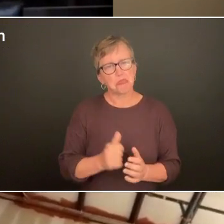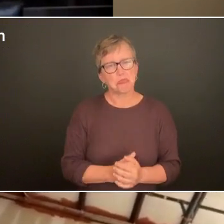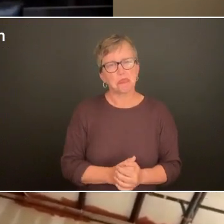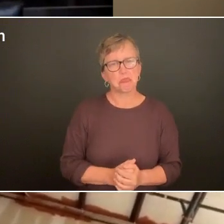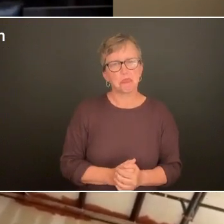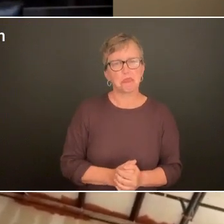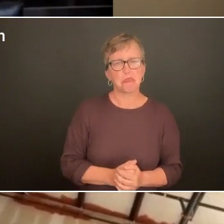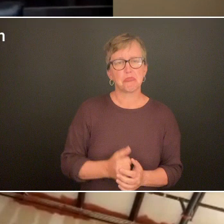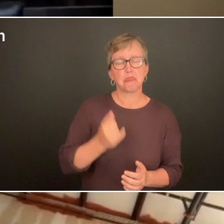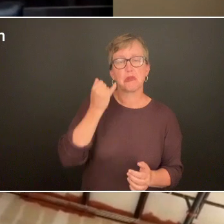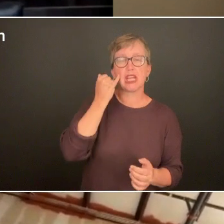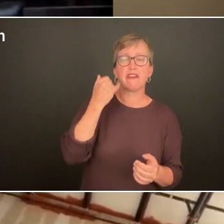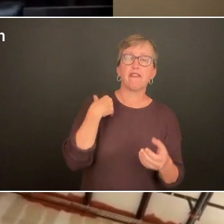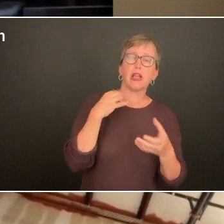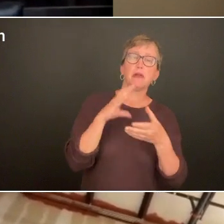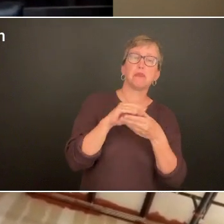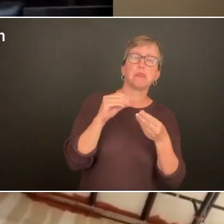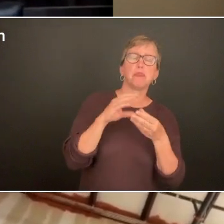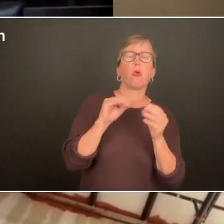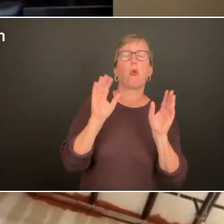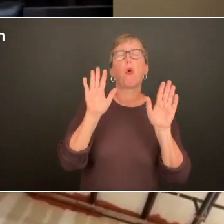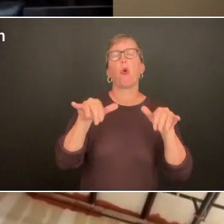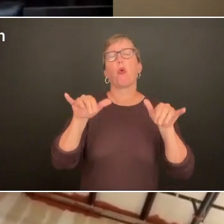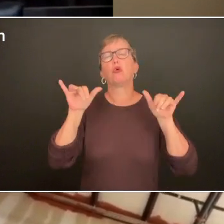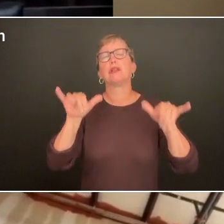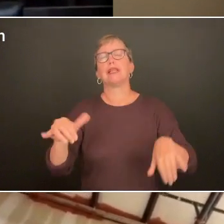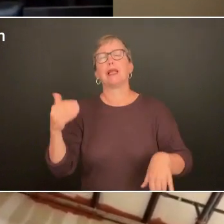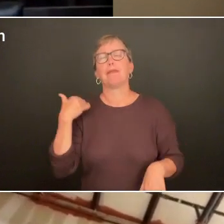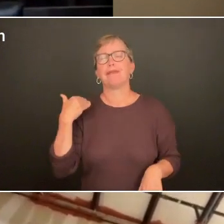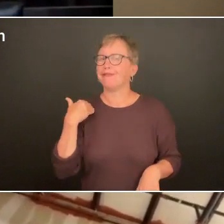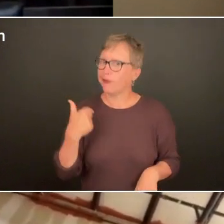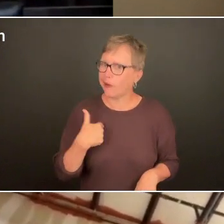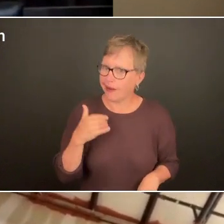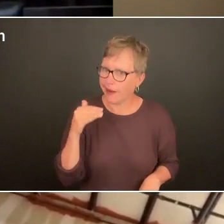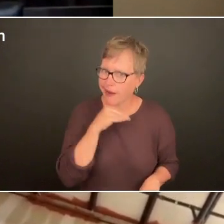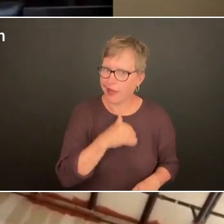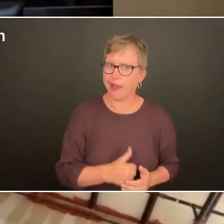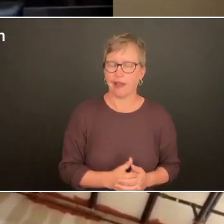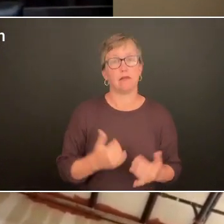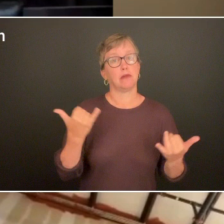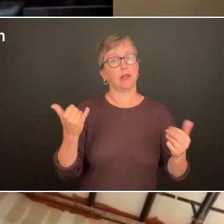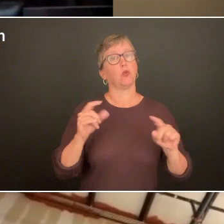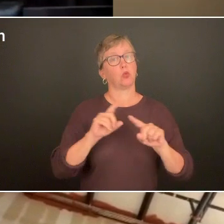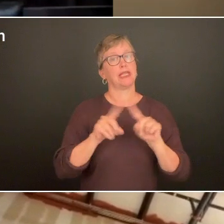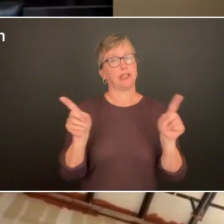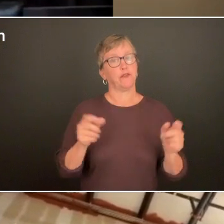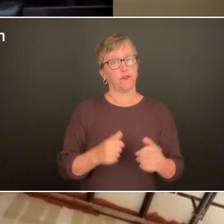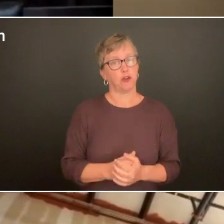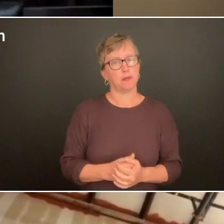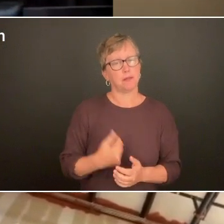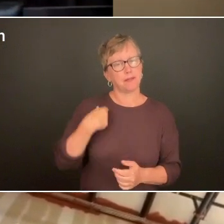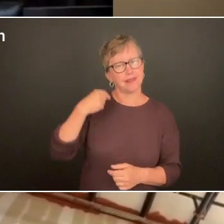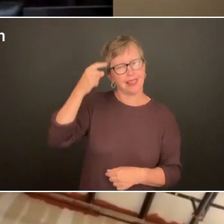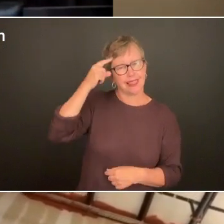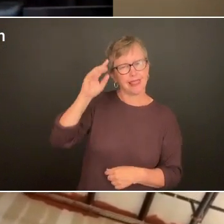I would say I'd be lying if it has somewhat of a, not like it used to be.